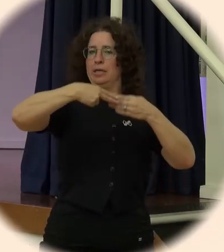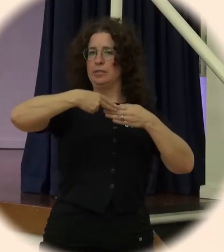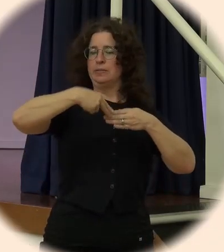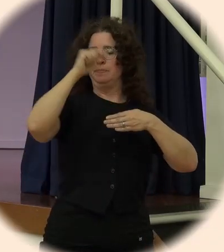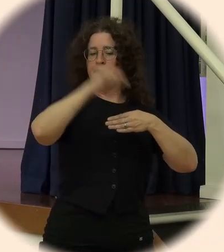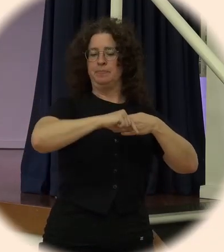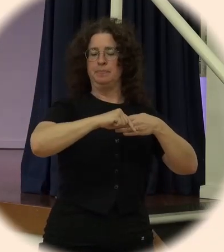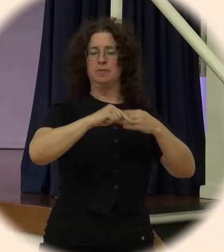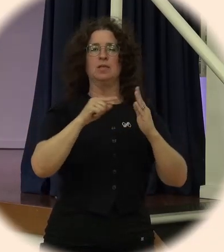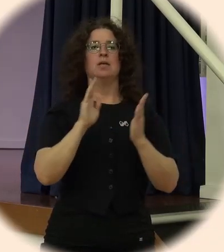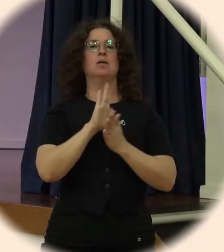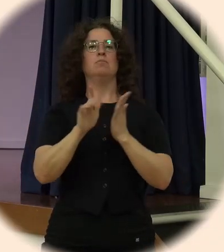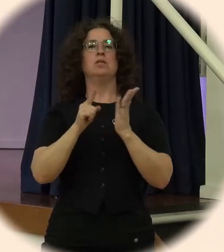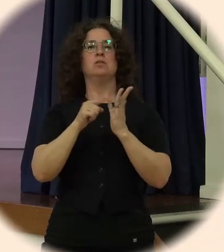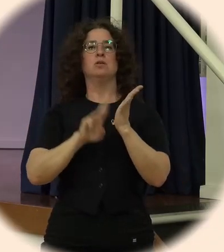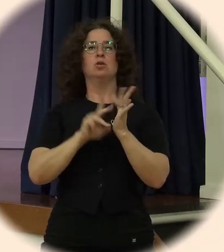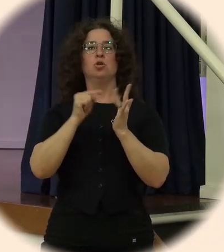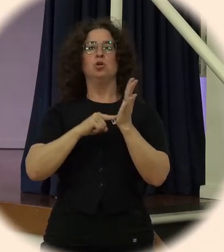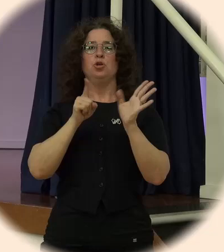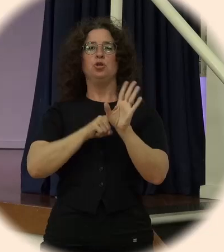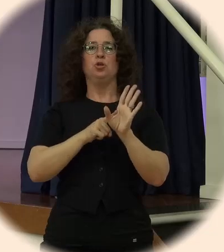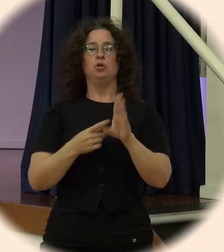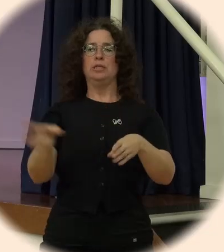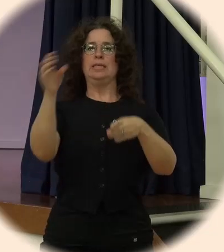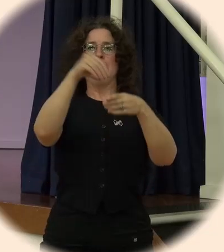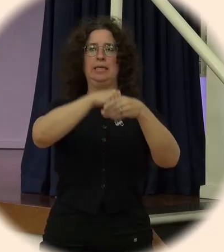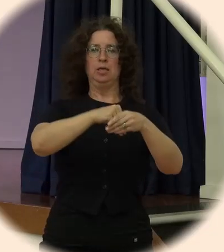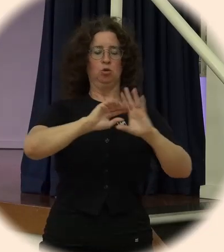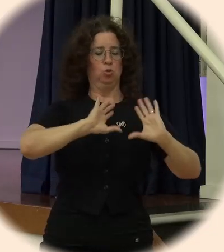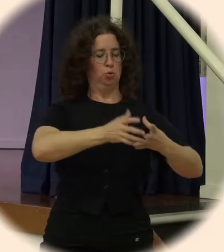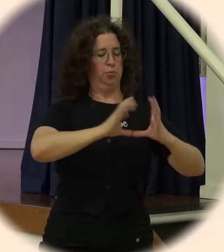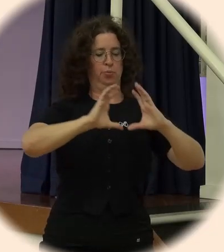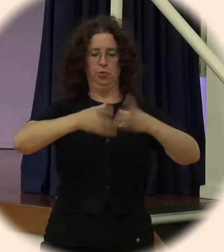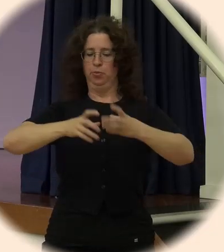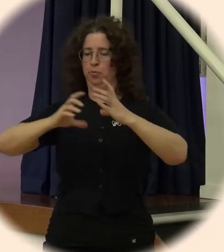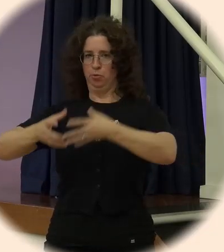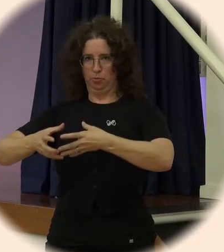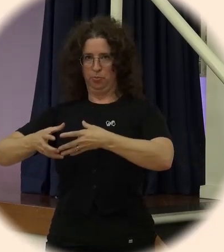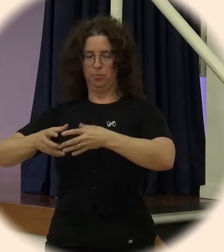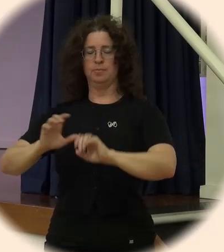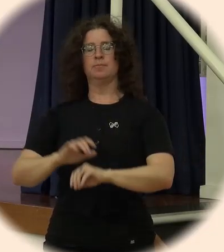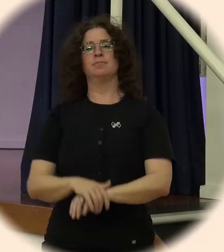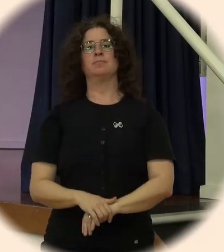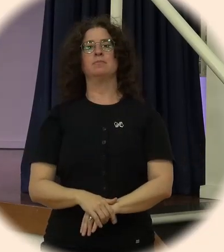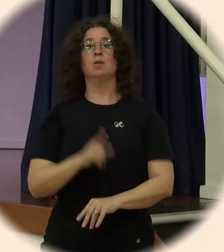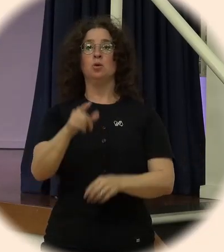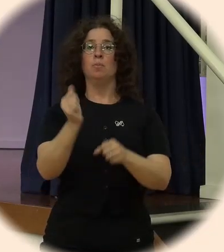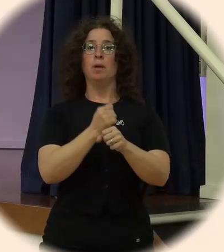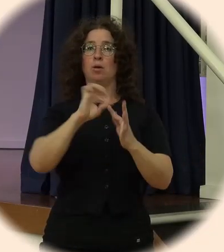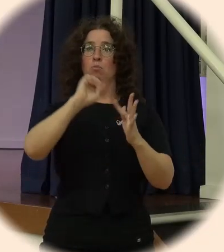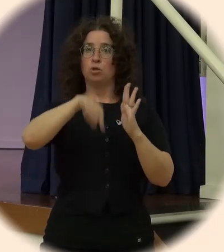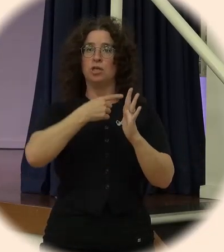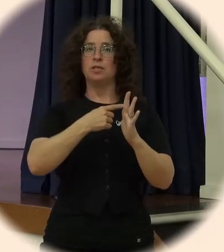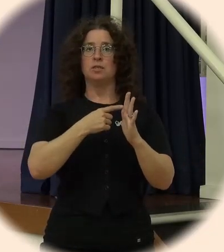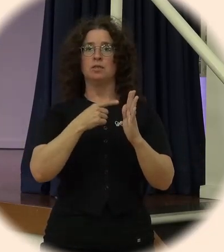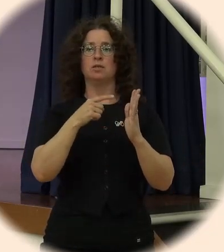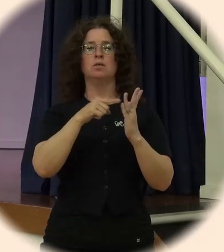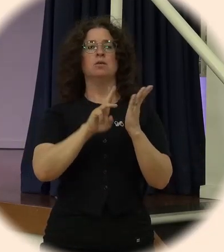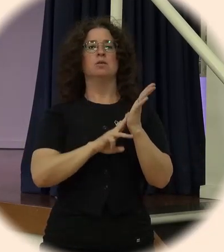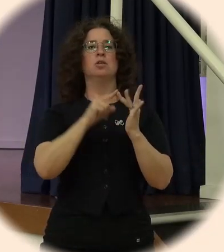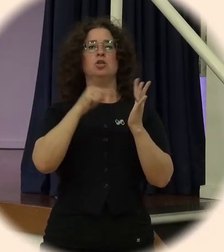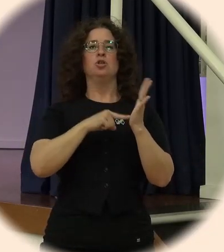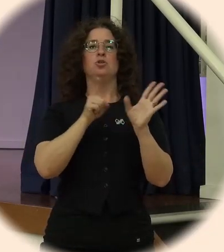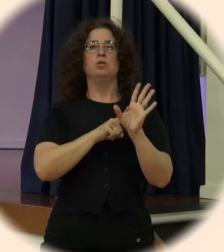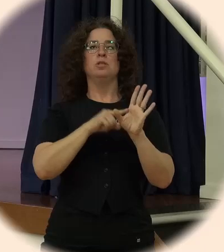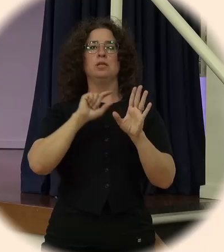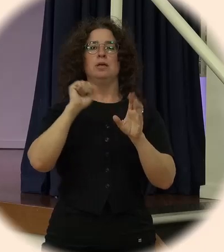tells Unity to include them in an automated system that organizes and bundles your assets efficiently. When you build a project, Unity automatically creates